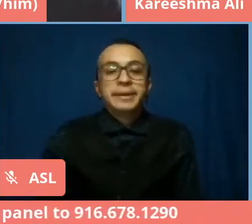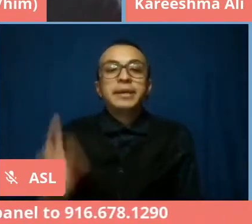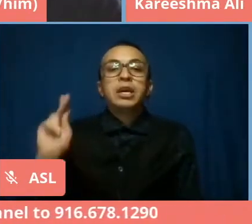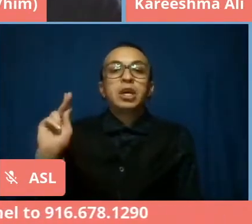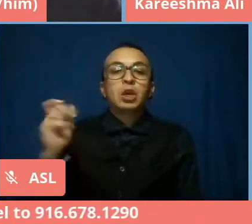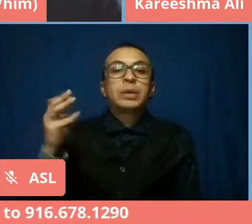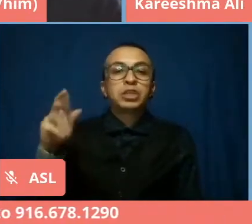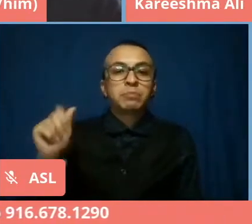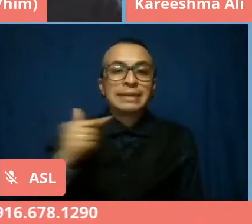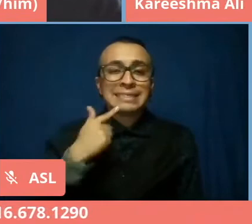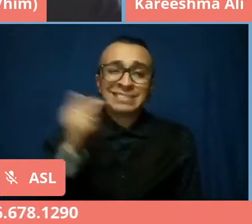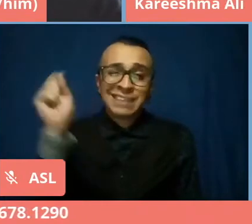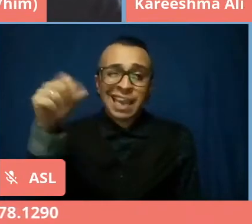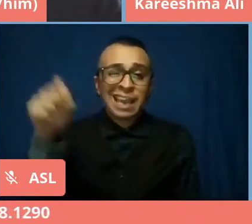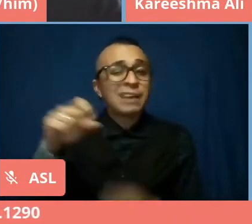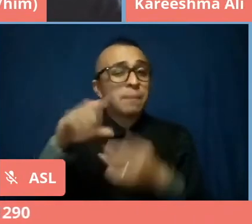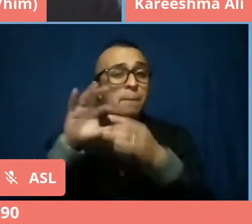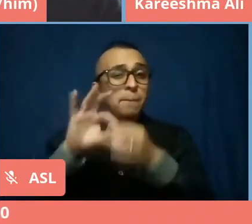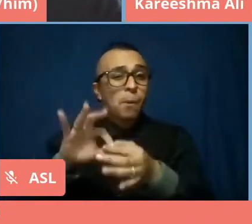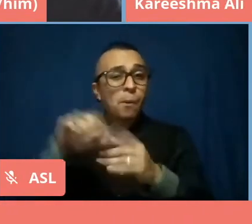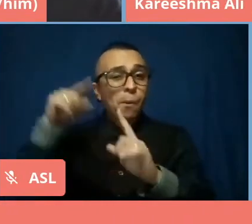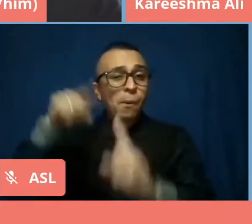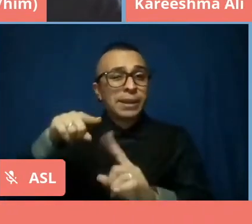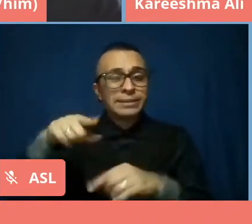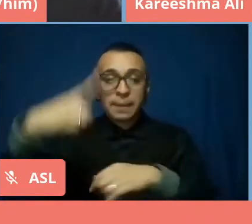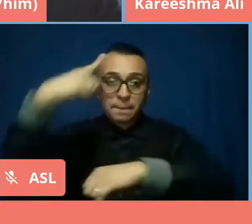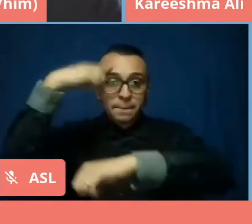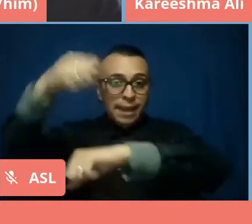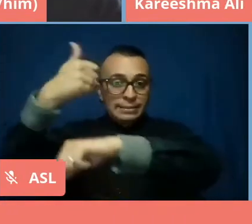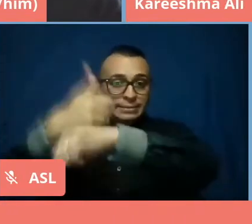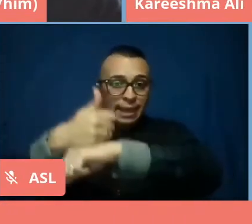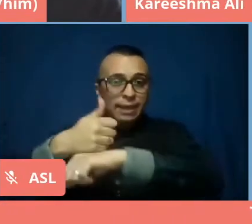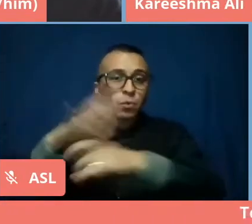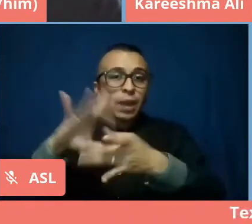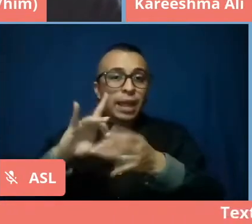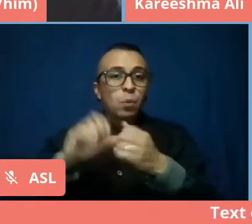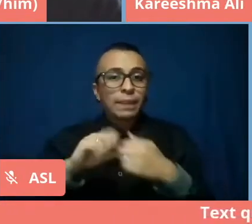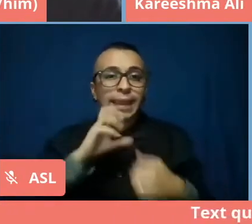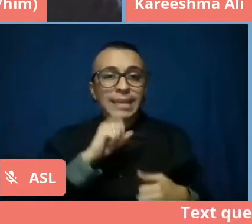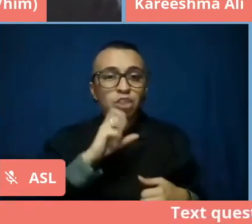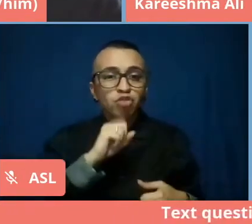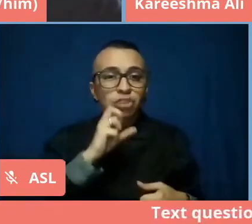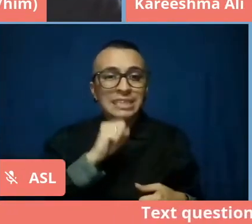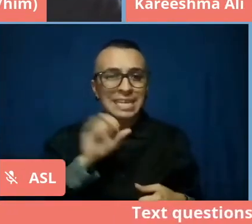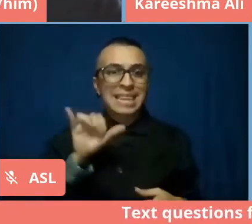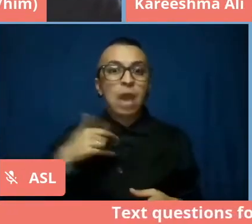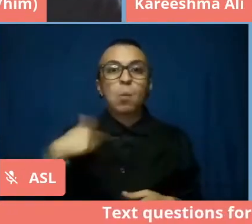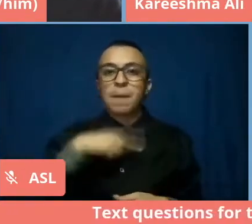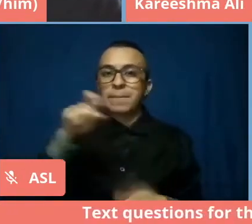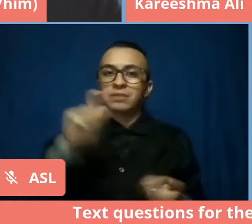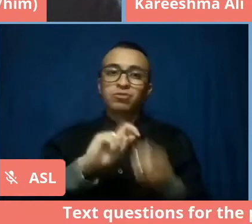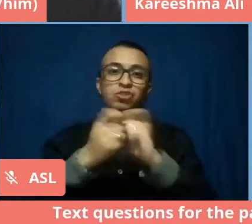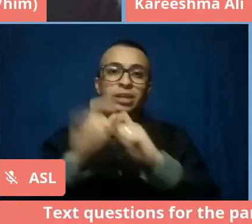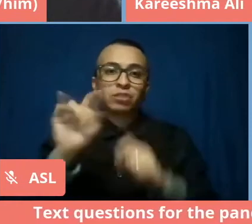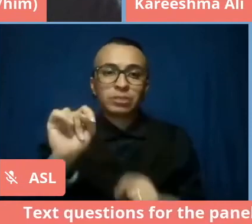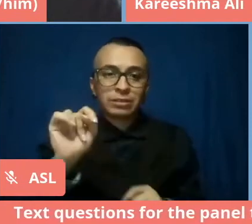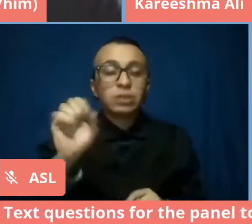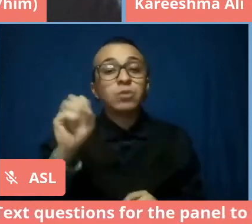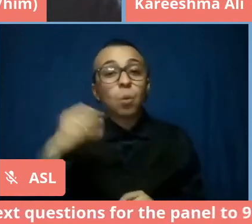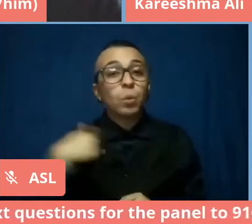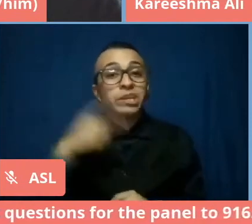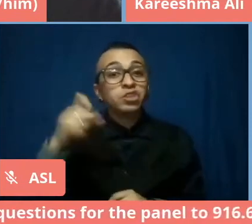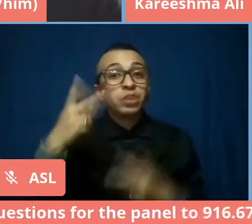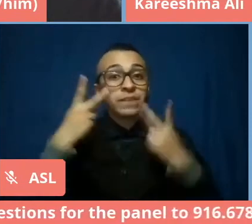the mindset of how aging is viewed. So one of our recommendations that came out of this work was to really view aging as